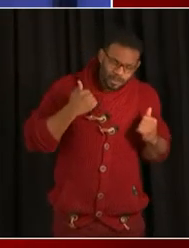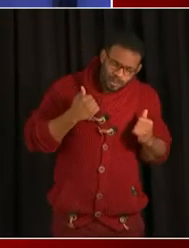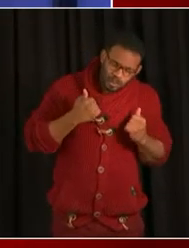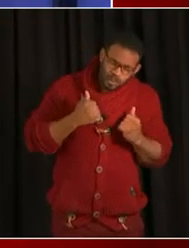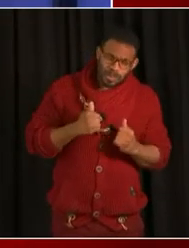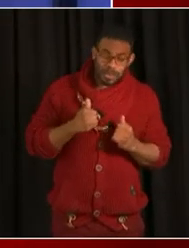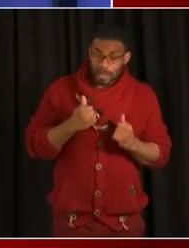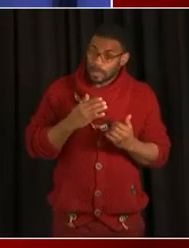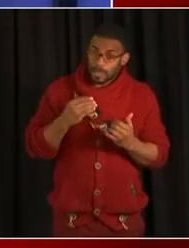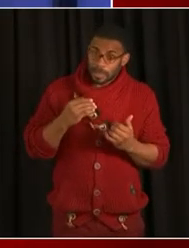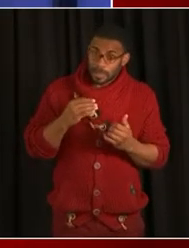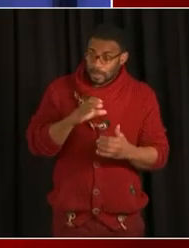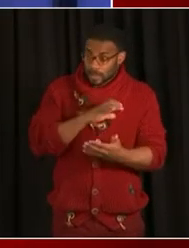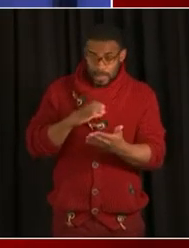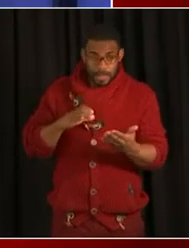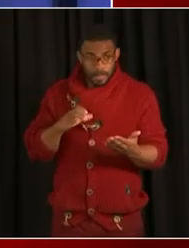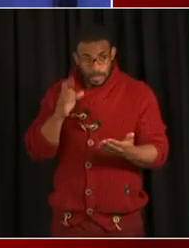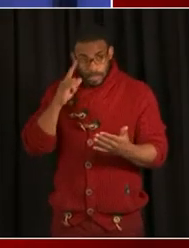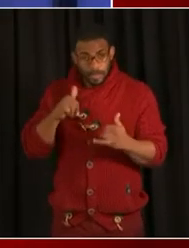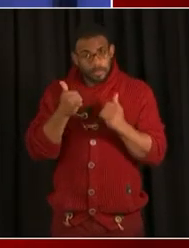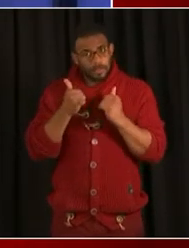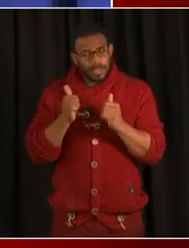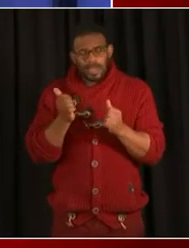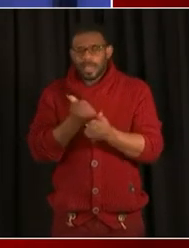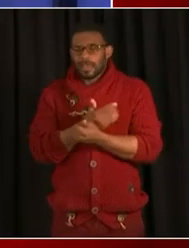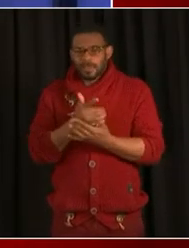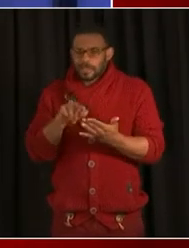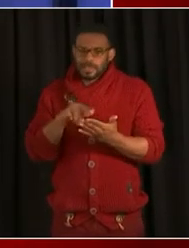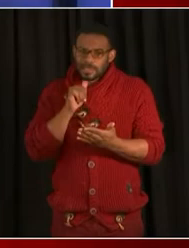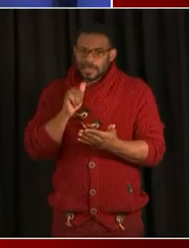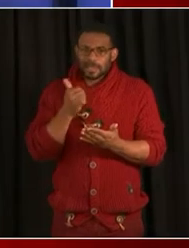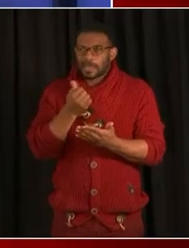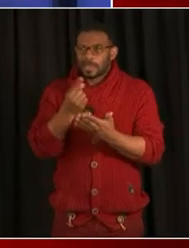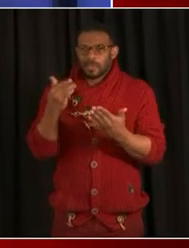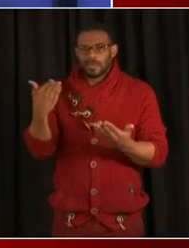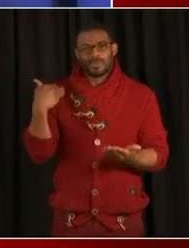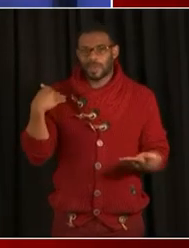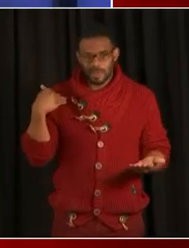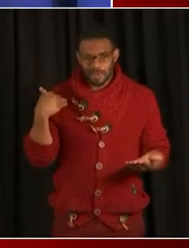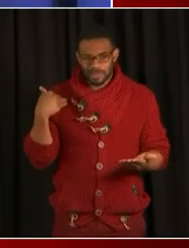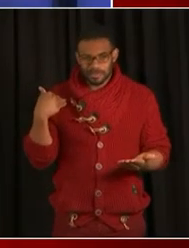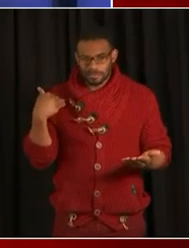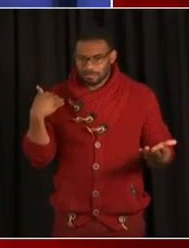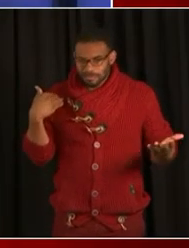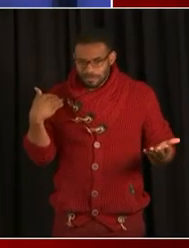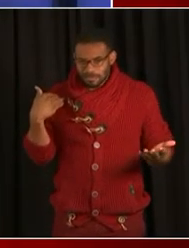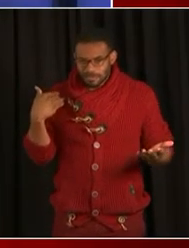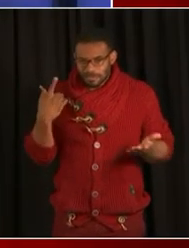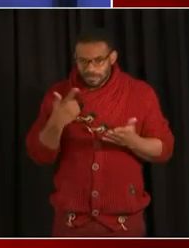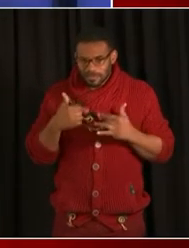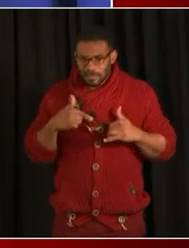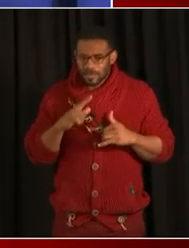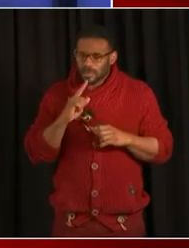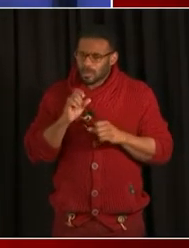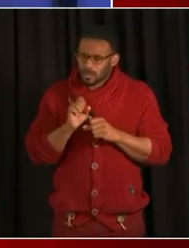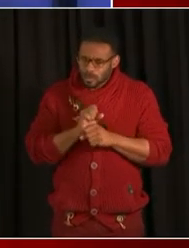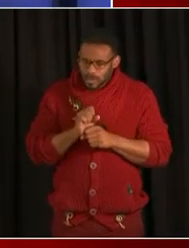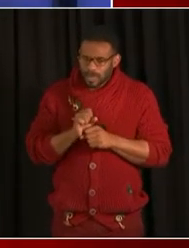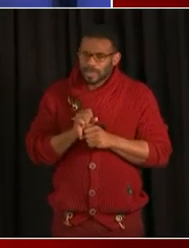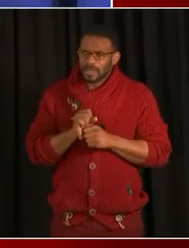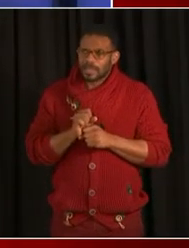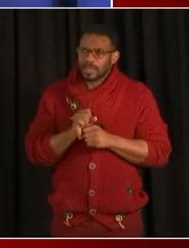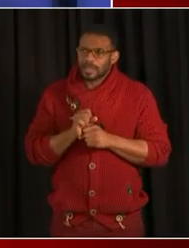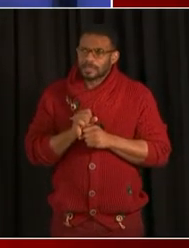tried, and the council. I think they've tried everything. This isn't anyone's fault. What we are